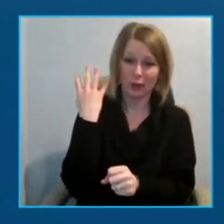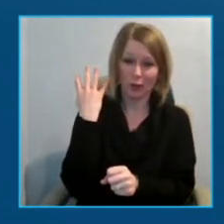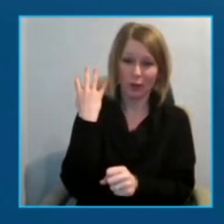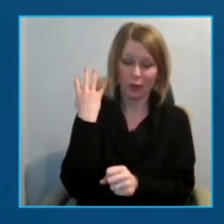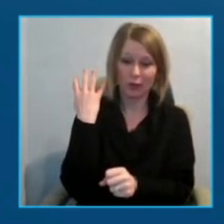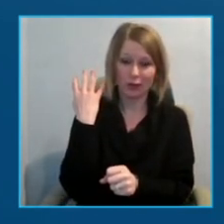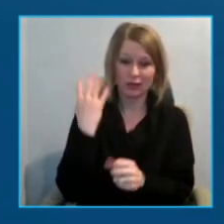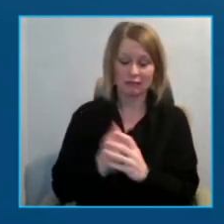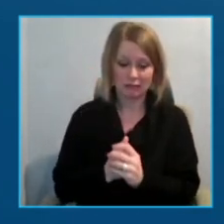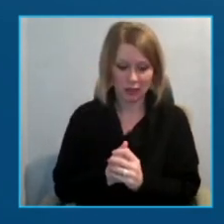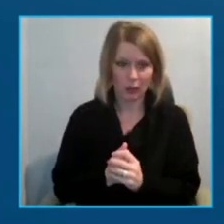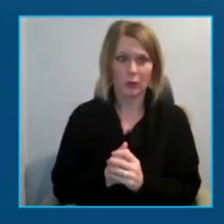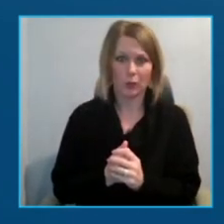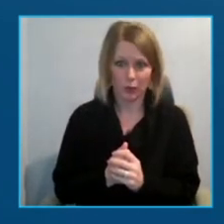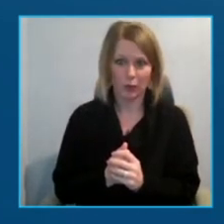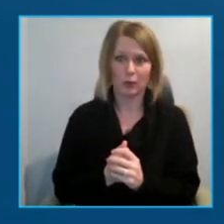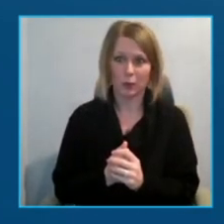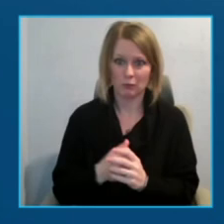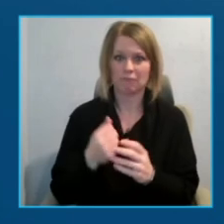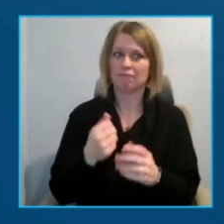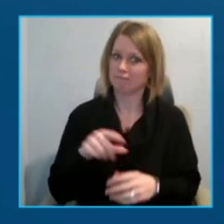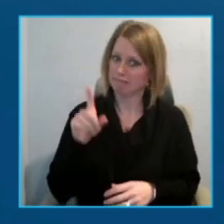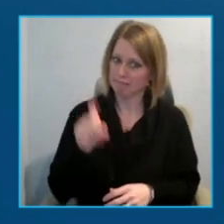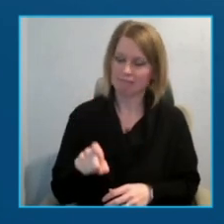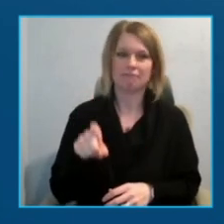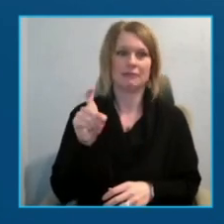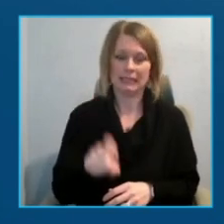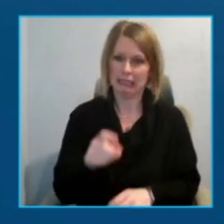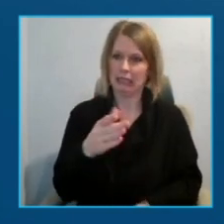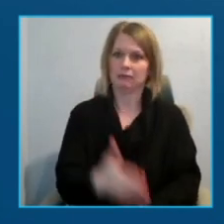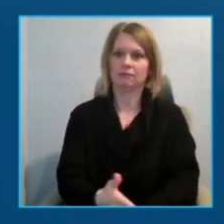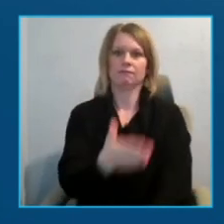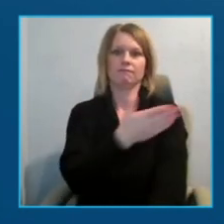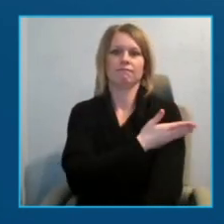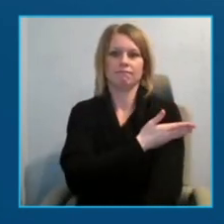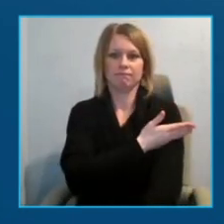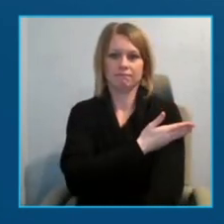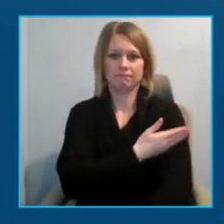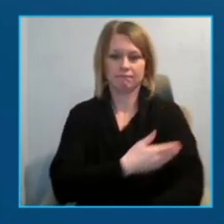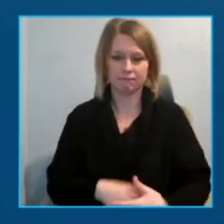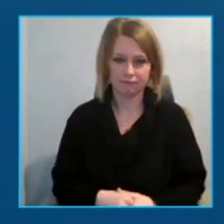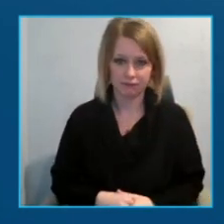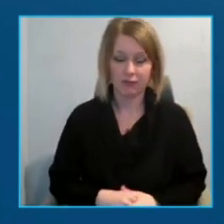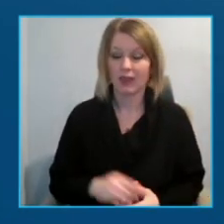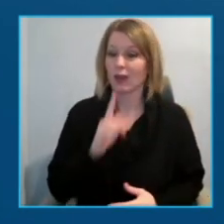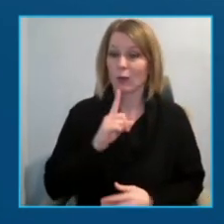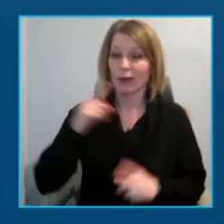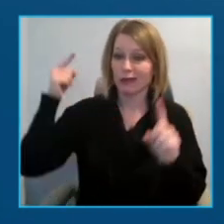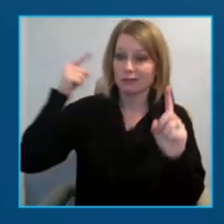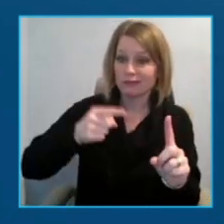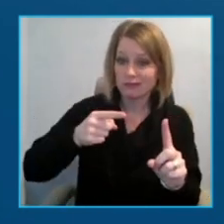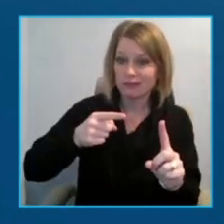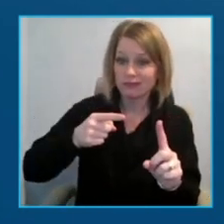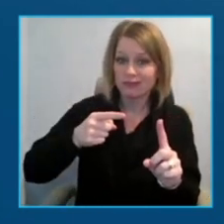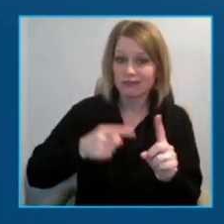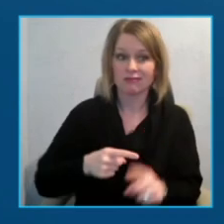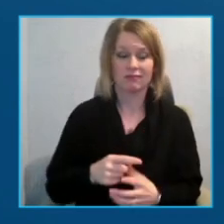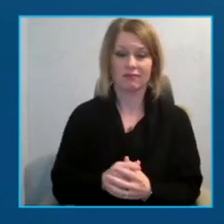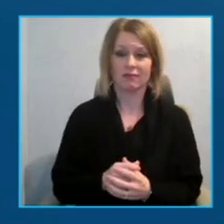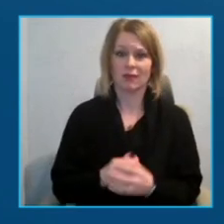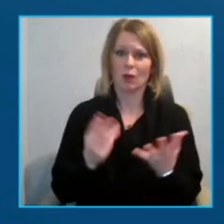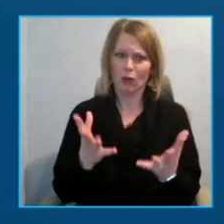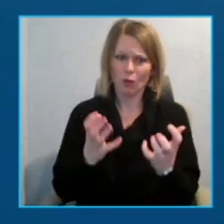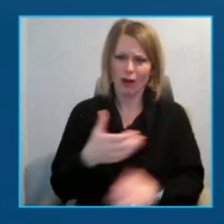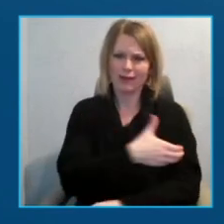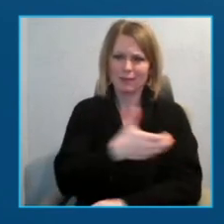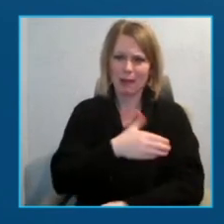We had a lot of work to do. Our mission then was to unite the party, to return power to the grassroots, to make sure